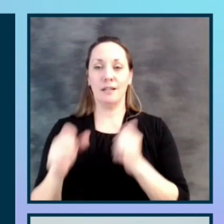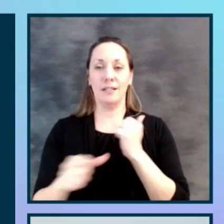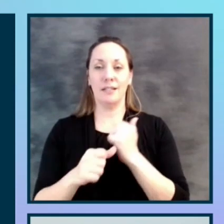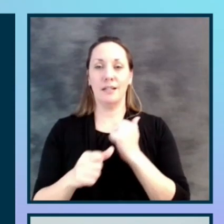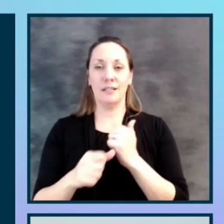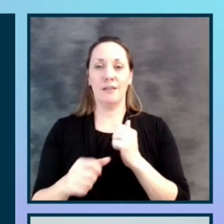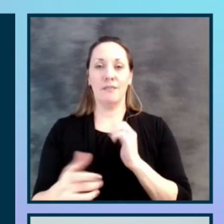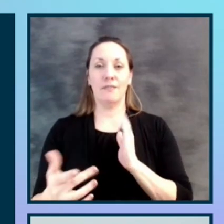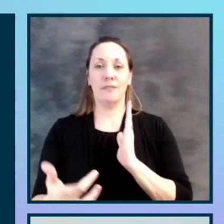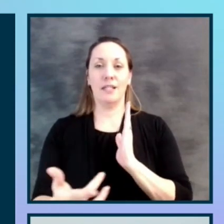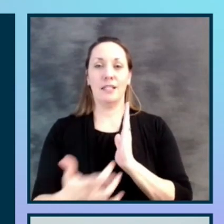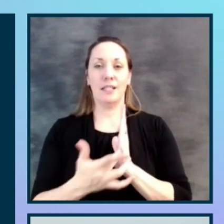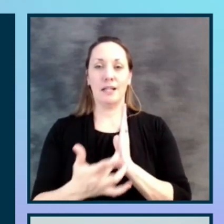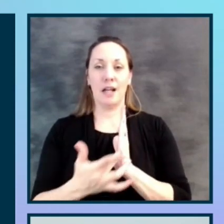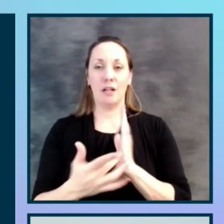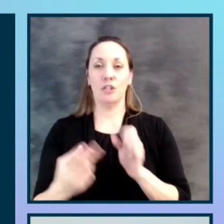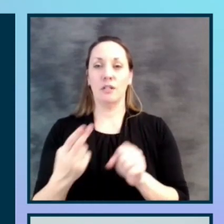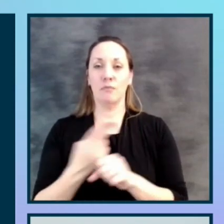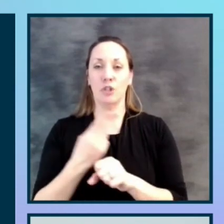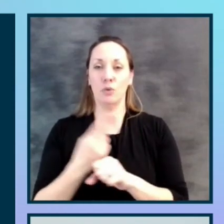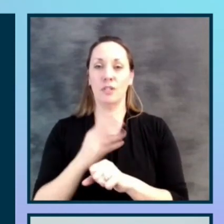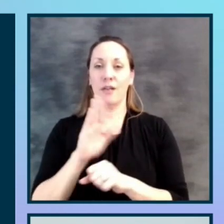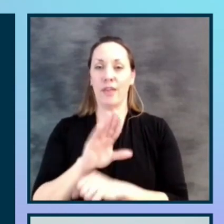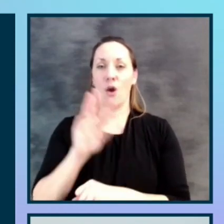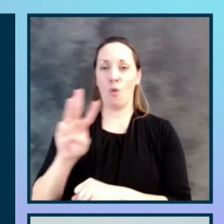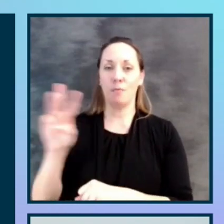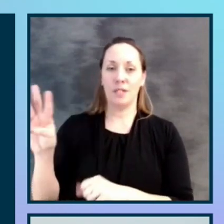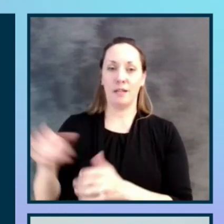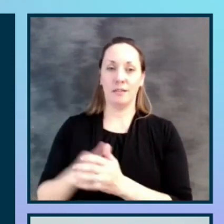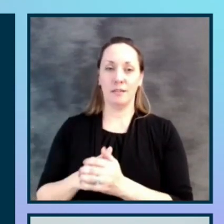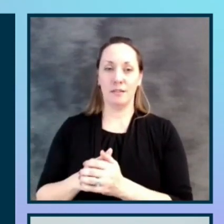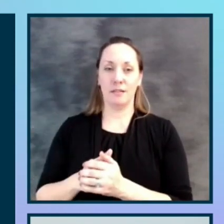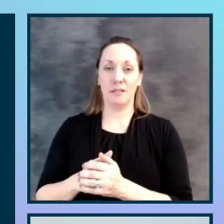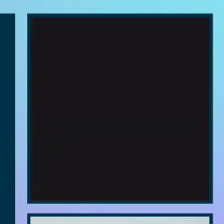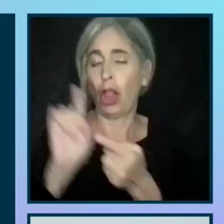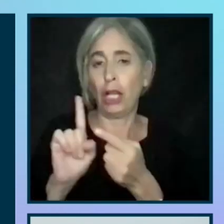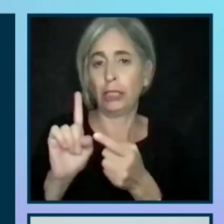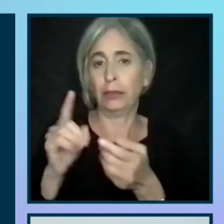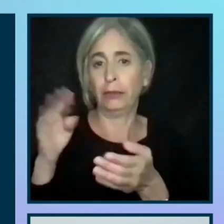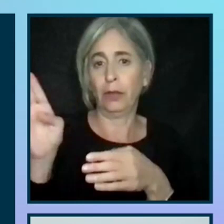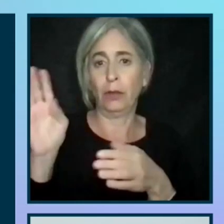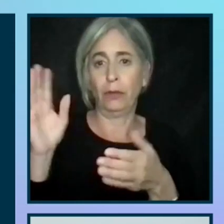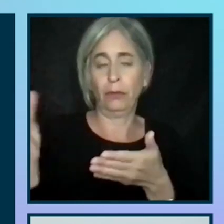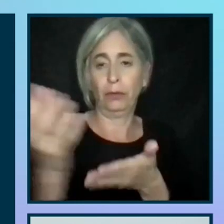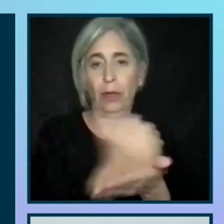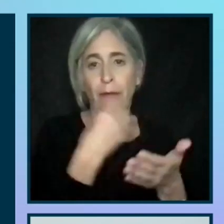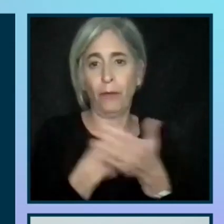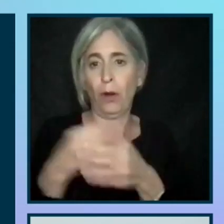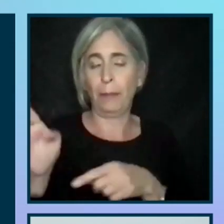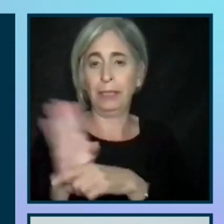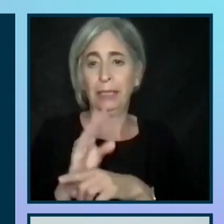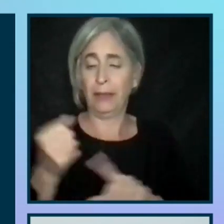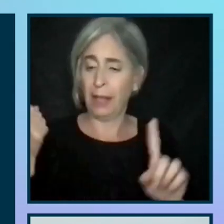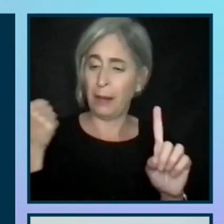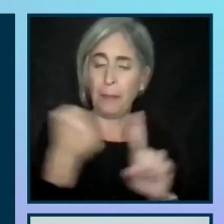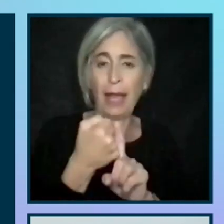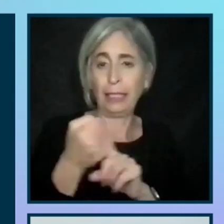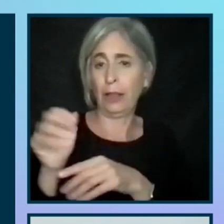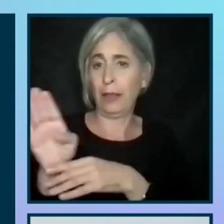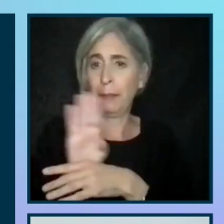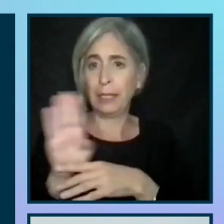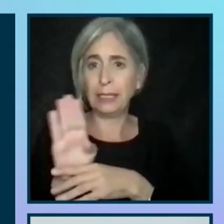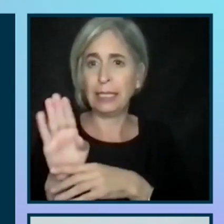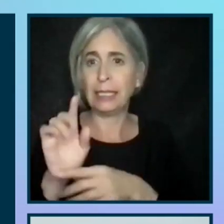website. This is lost revenue for the business. So highlighting the impact to the business in terms of